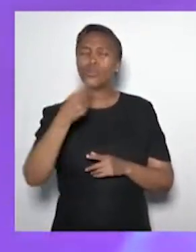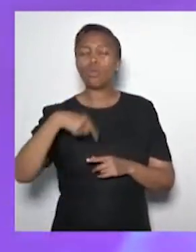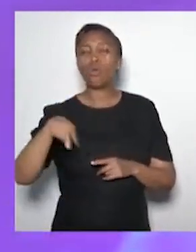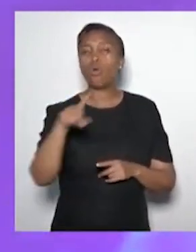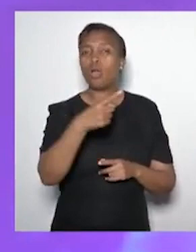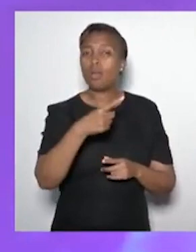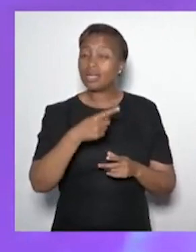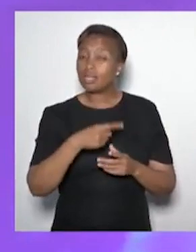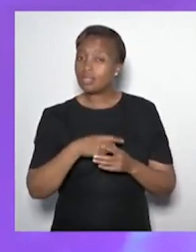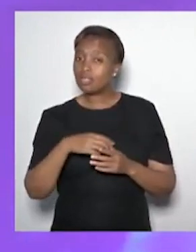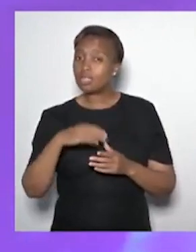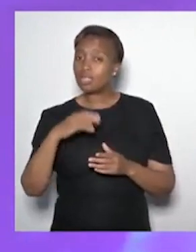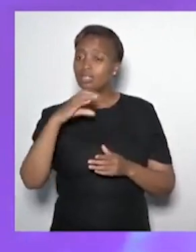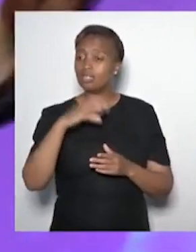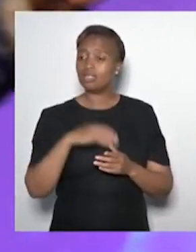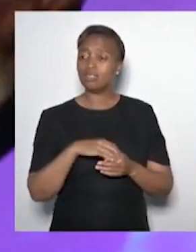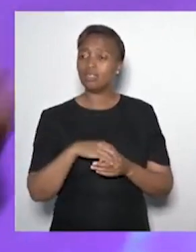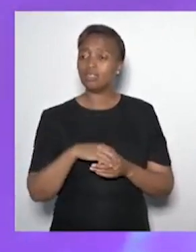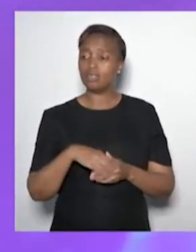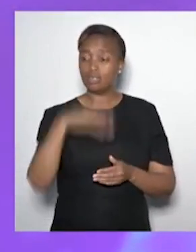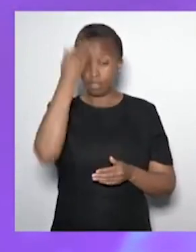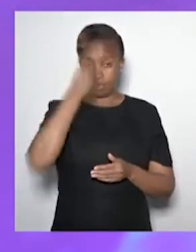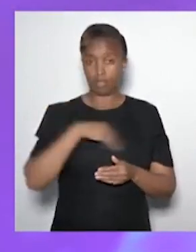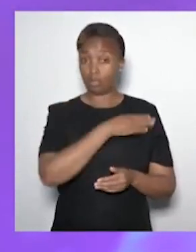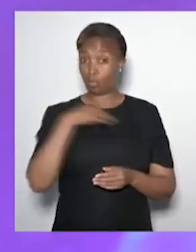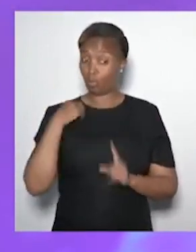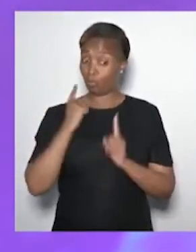Catholics would follow.